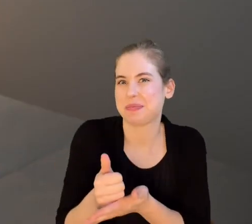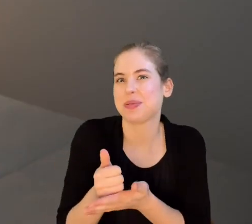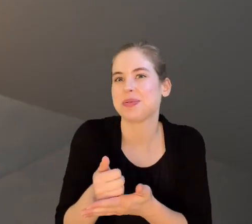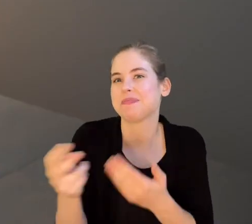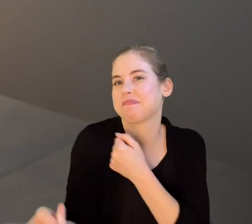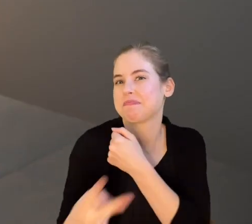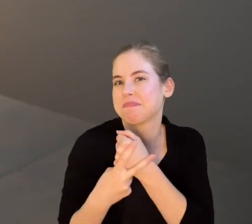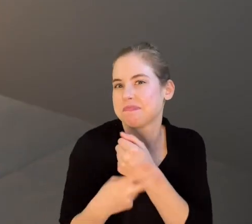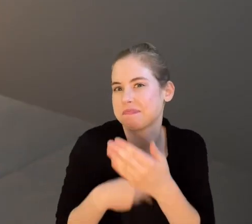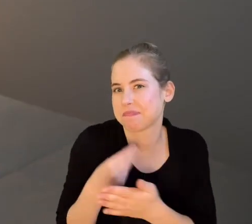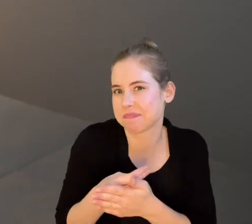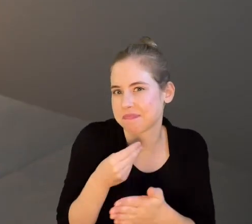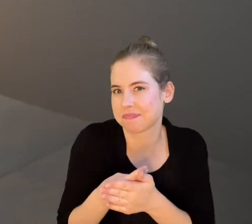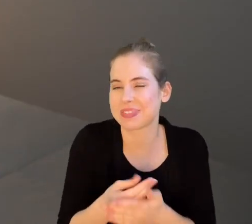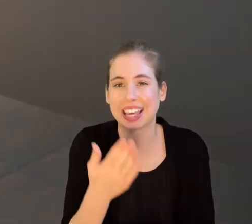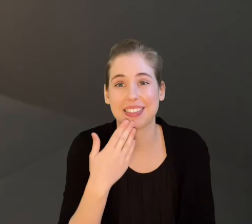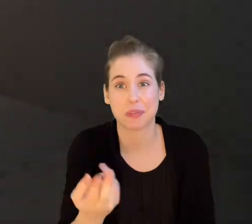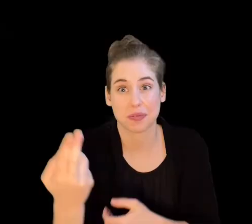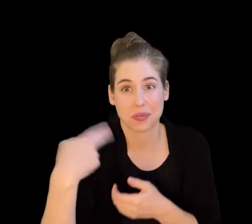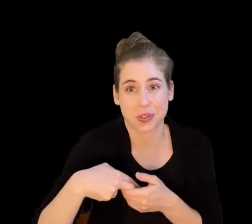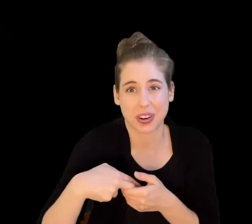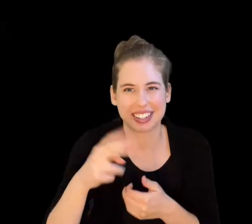and I'll catch you next time. Bye.